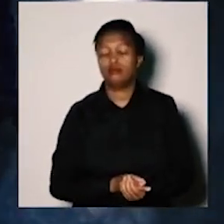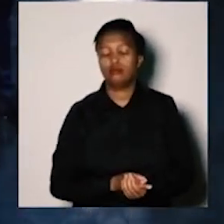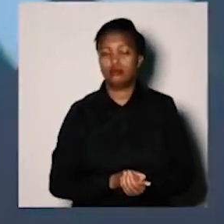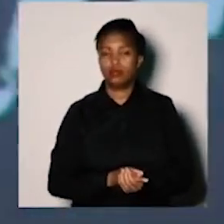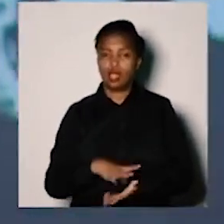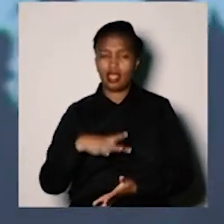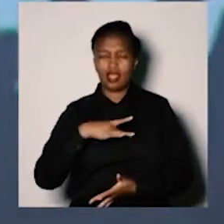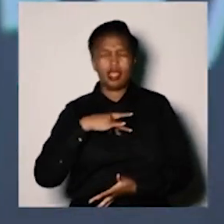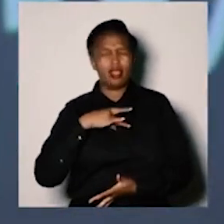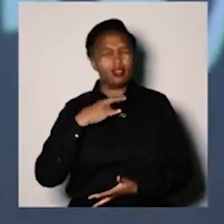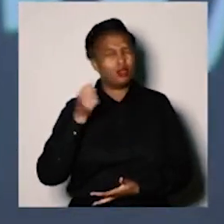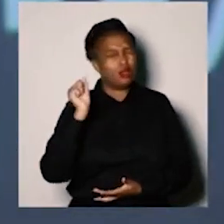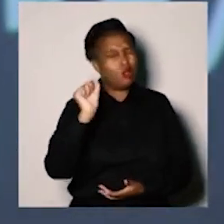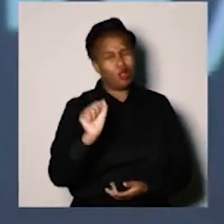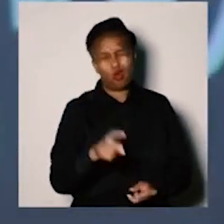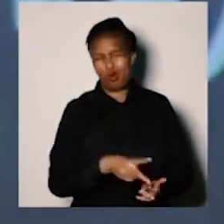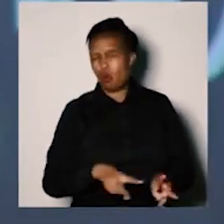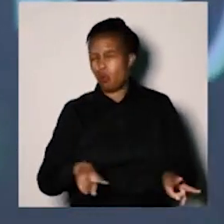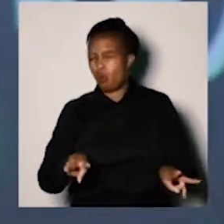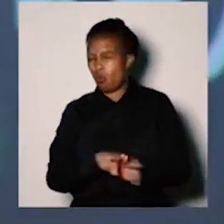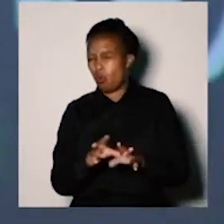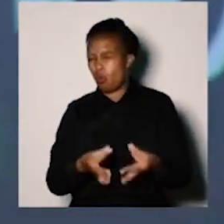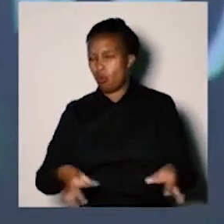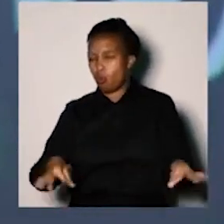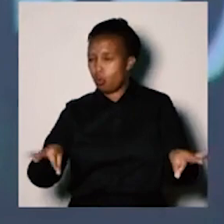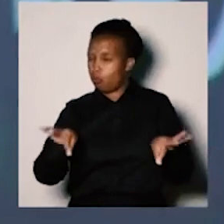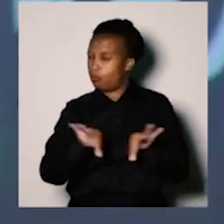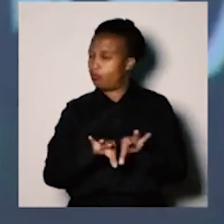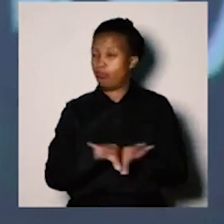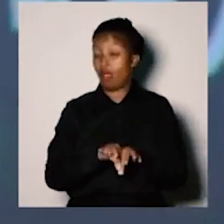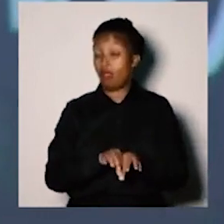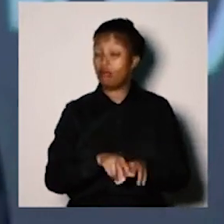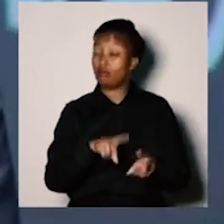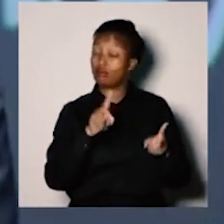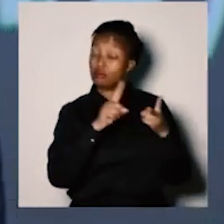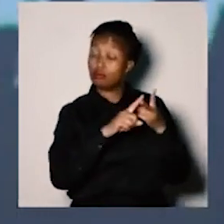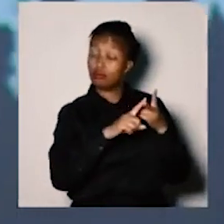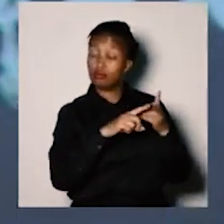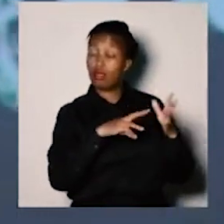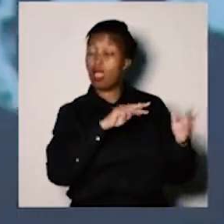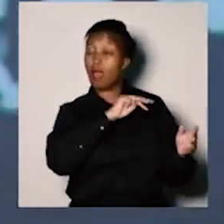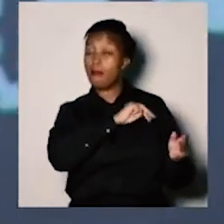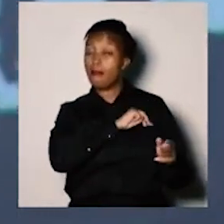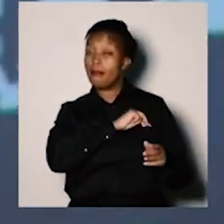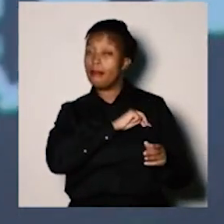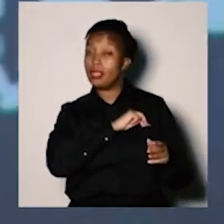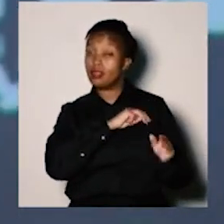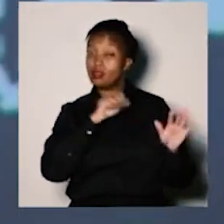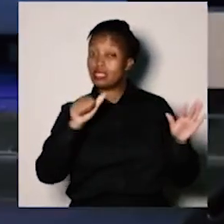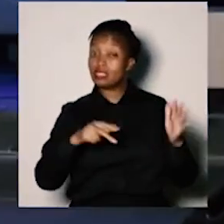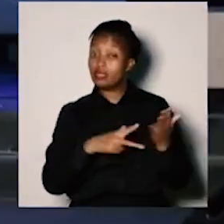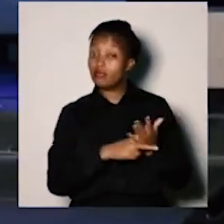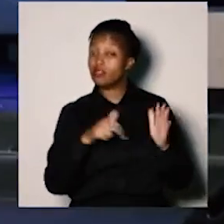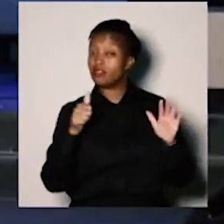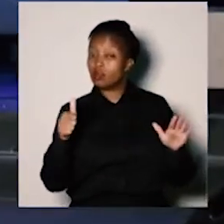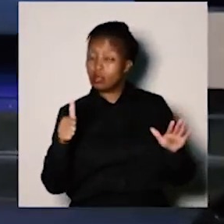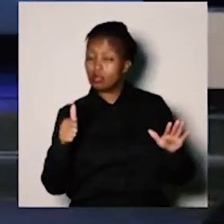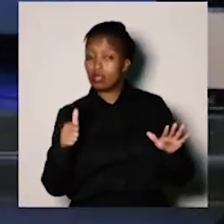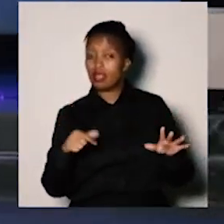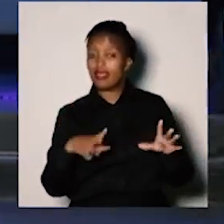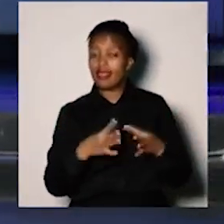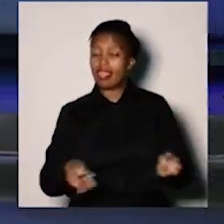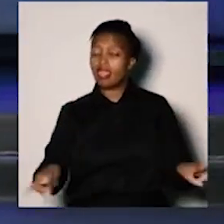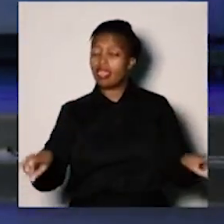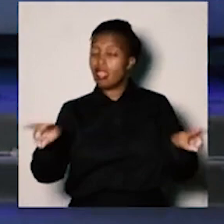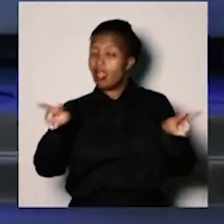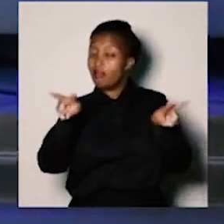Your soul is more valuable than wealth possession. Number two, in Matthew 16, 26, we know that the value of the soul corresponds to the